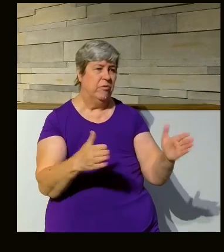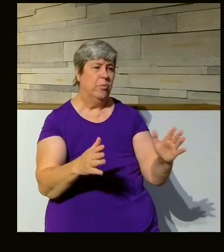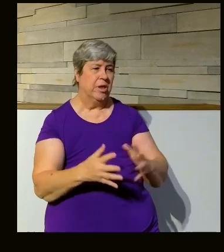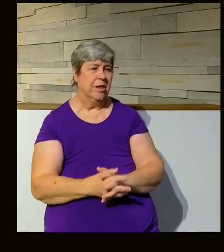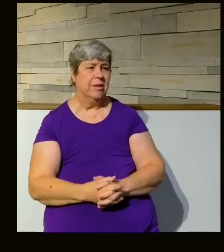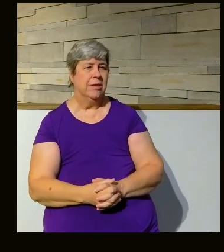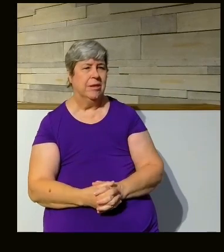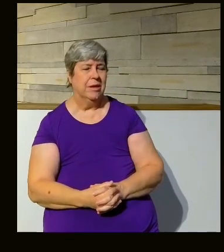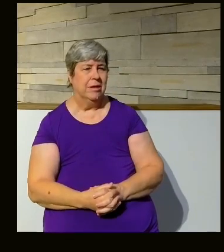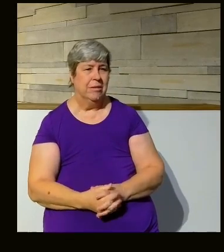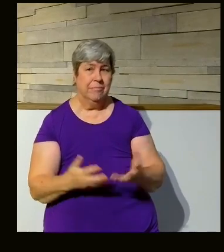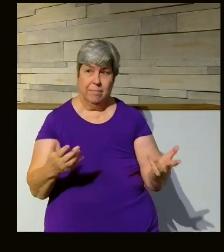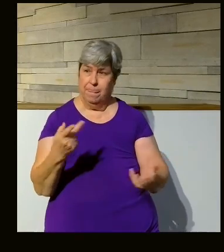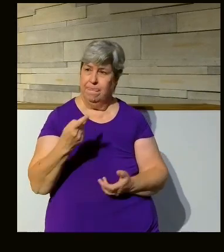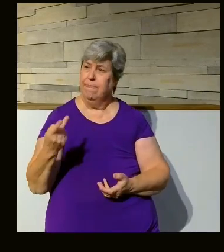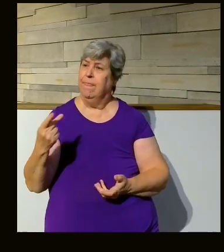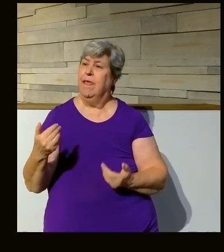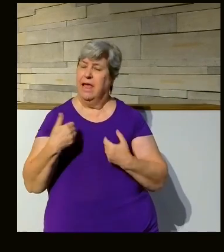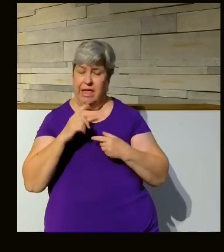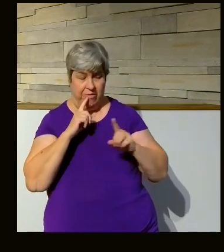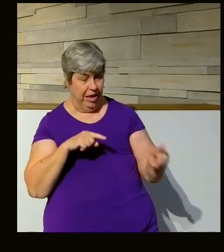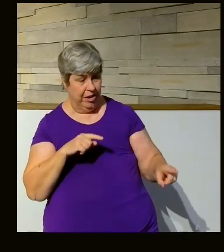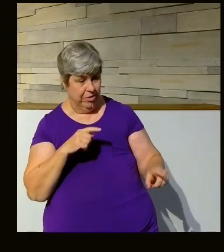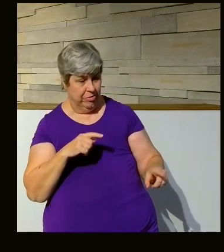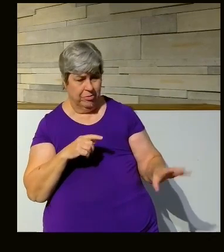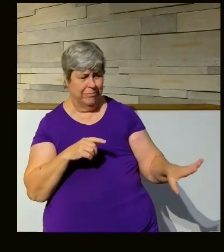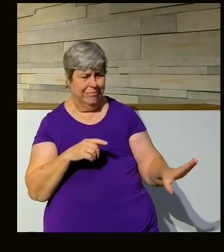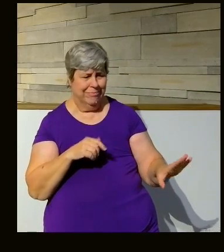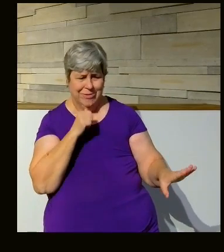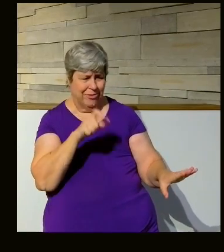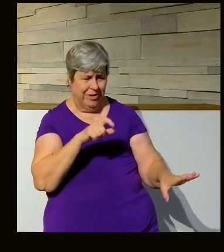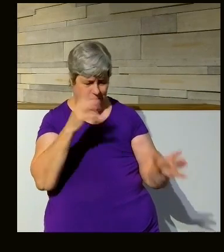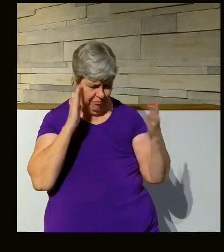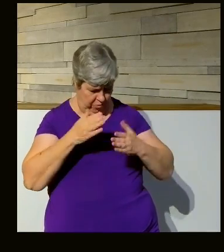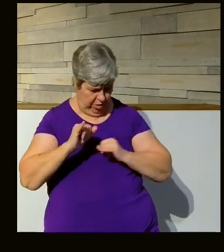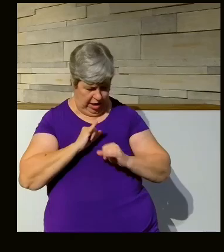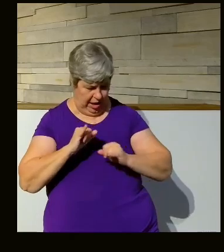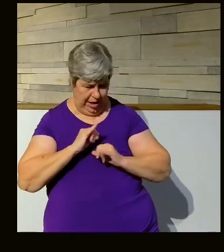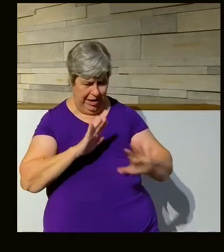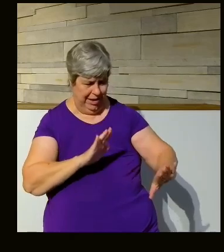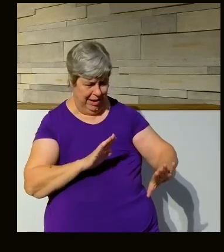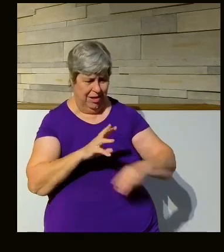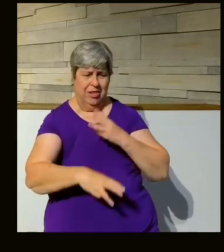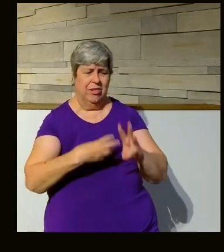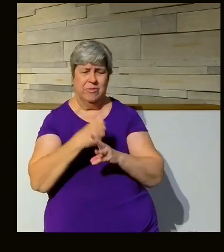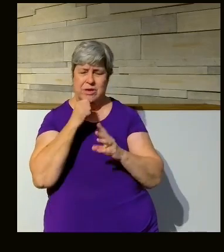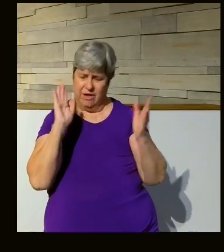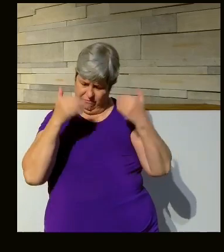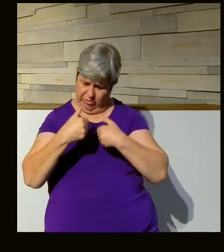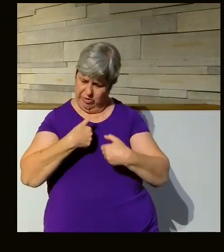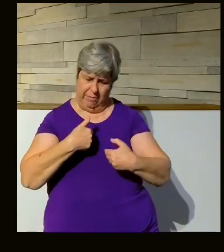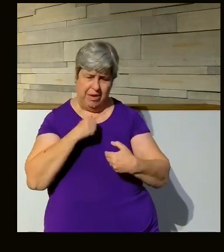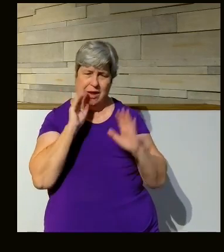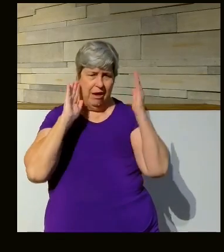possible. And folks, you and I have an answer for that. It is self-denial. This world isn't about me. It's not